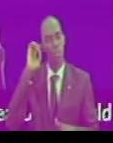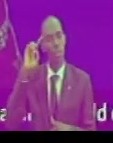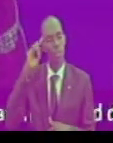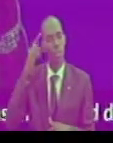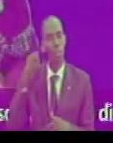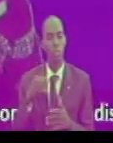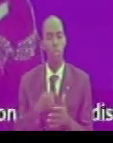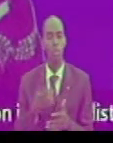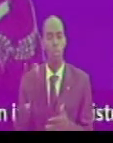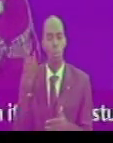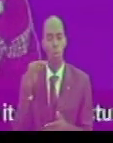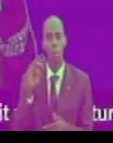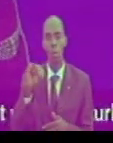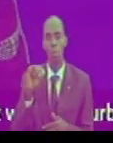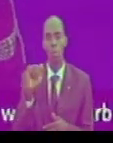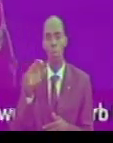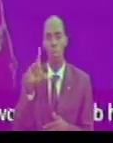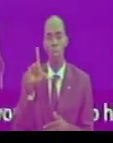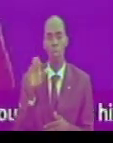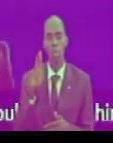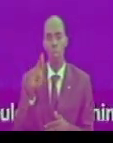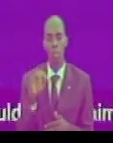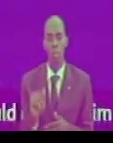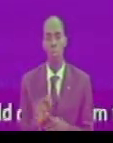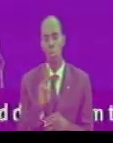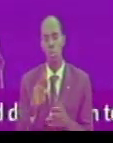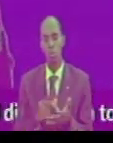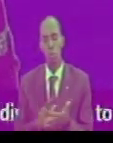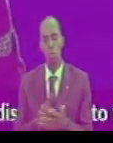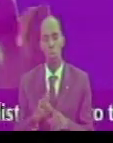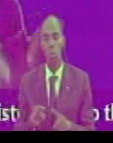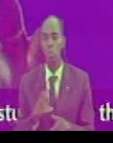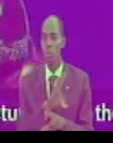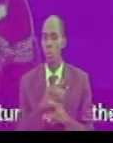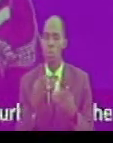When I thought of it, I said, let me go and test.